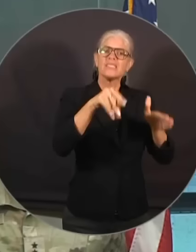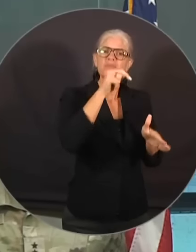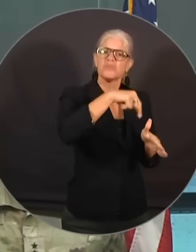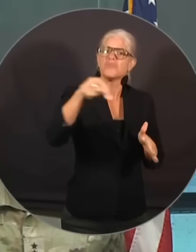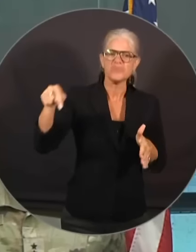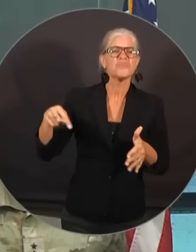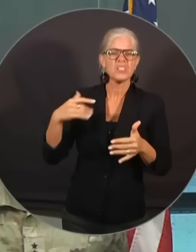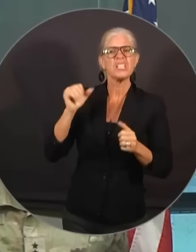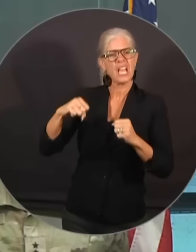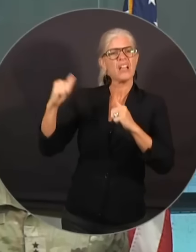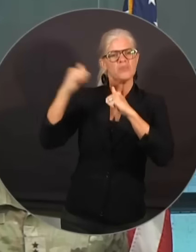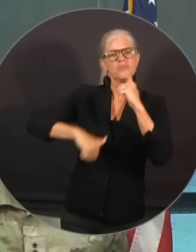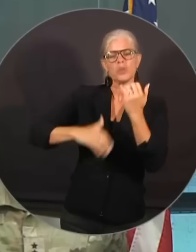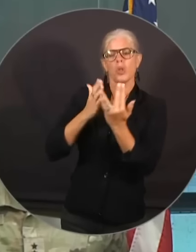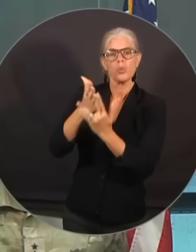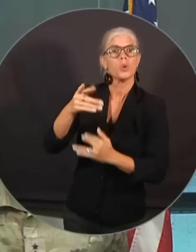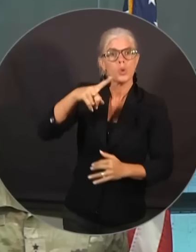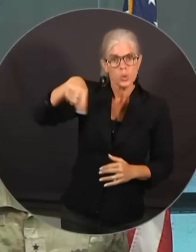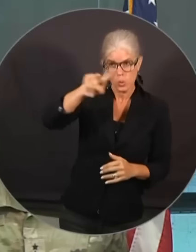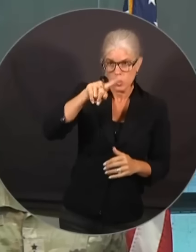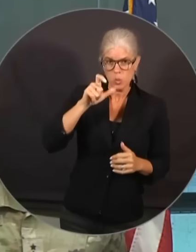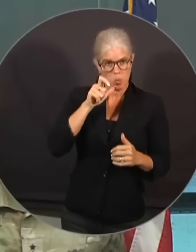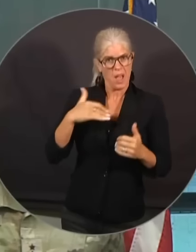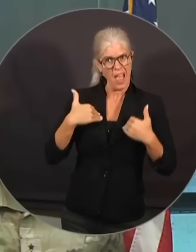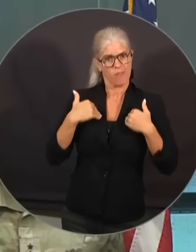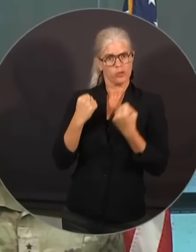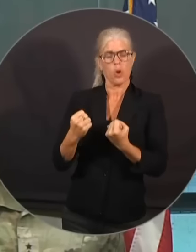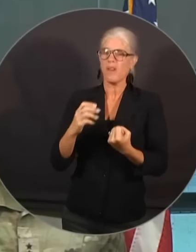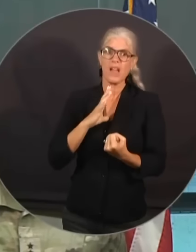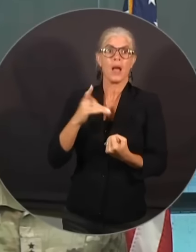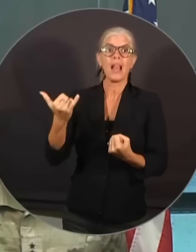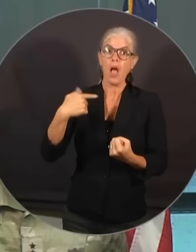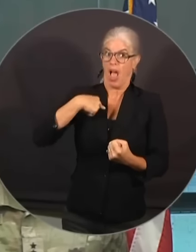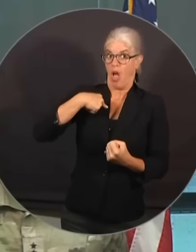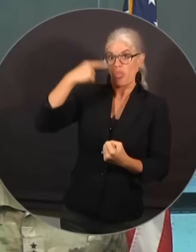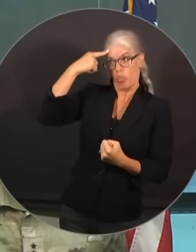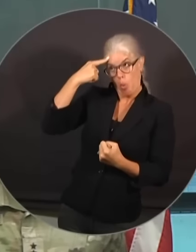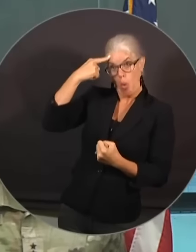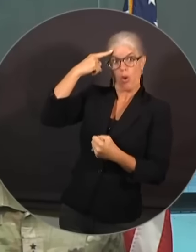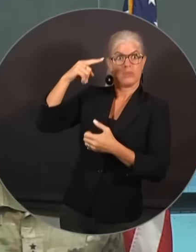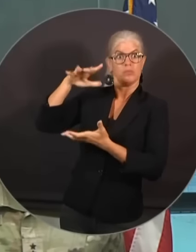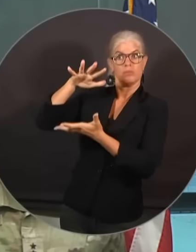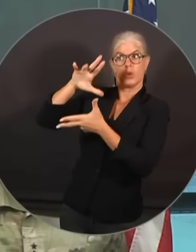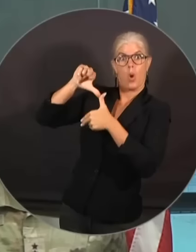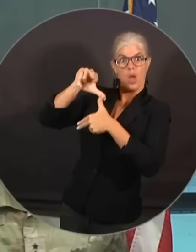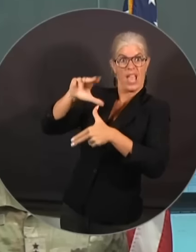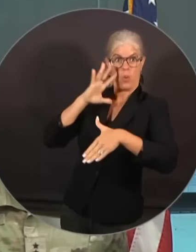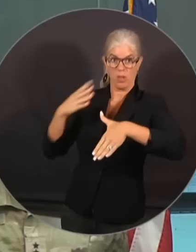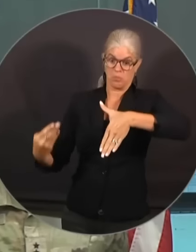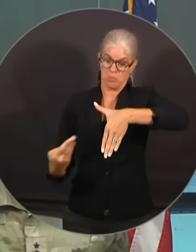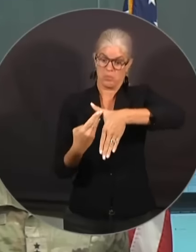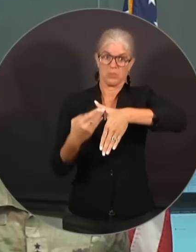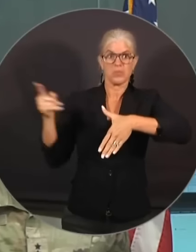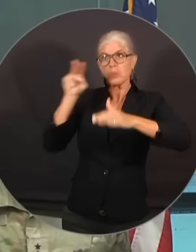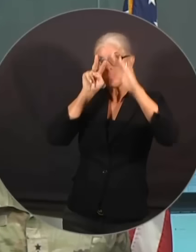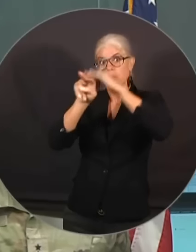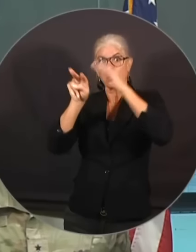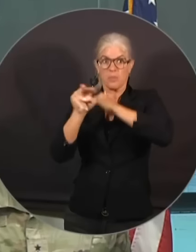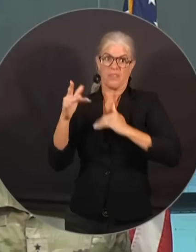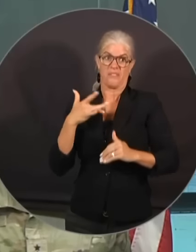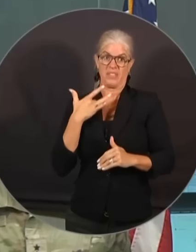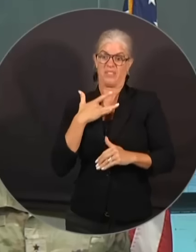have time to do that now. We thought the storm was going to get here a little bit earlier based on the estimates. It's going to get here a little bit later. So in these